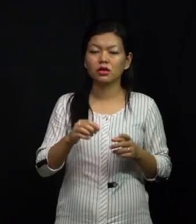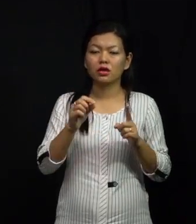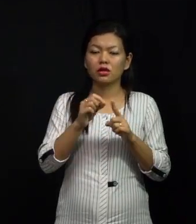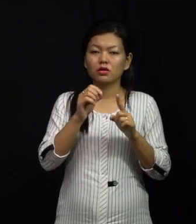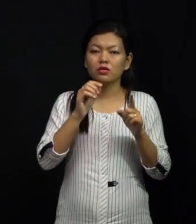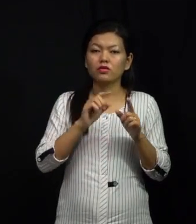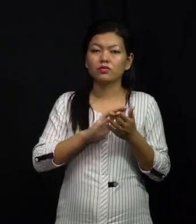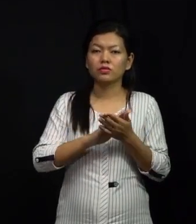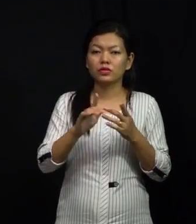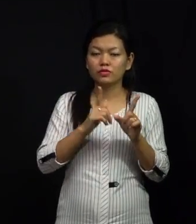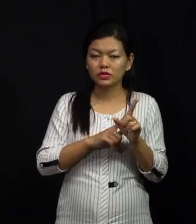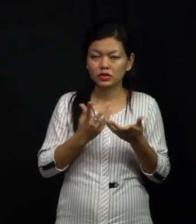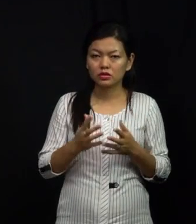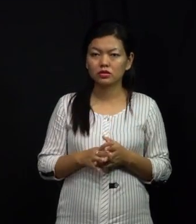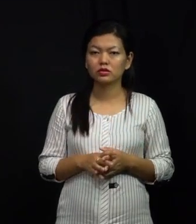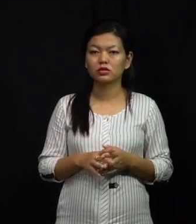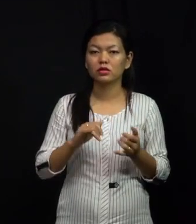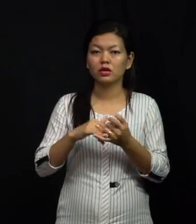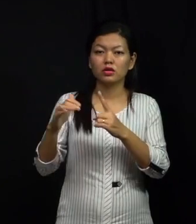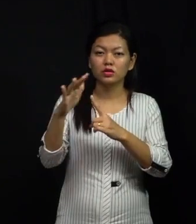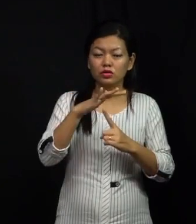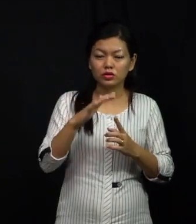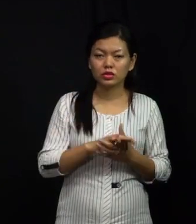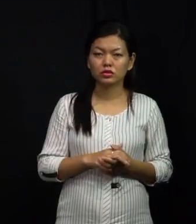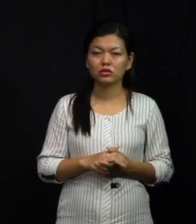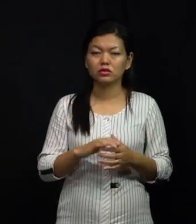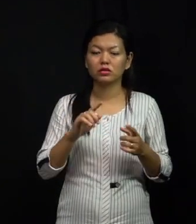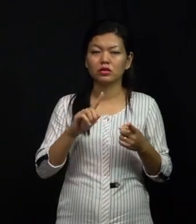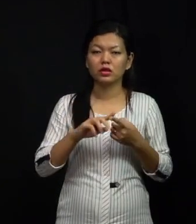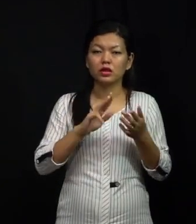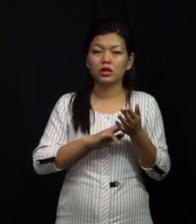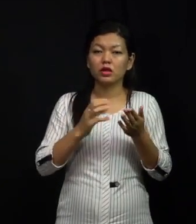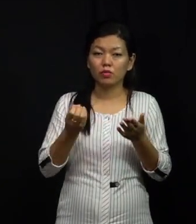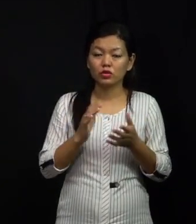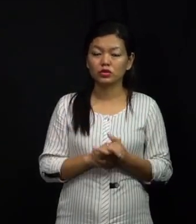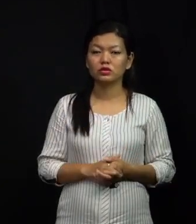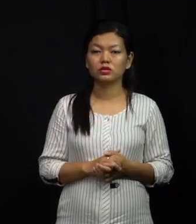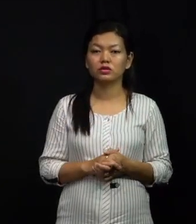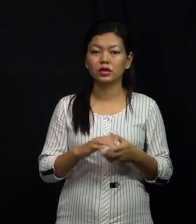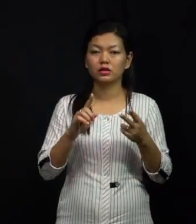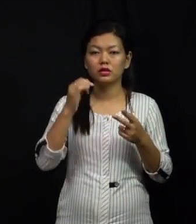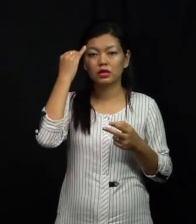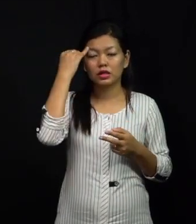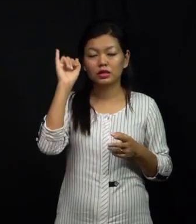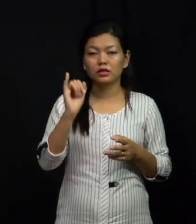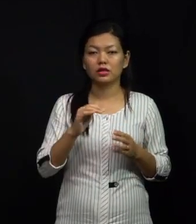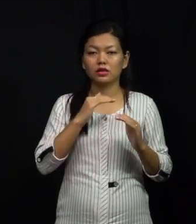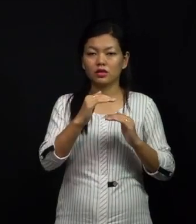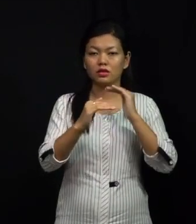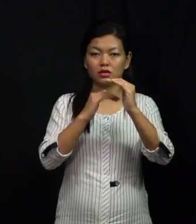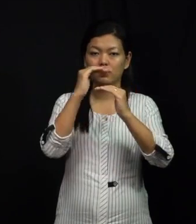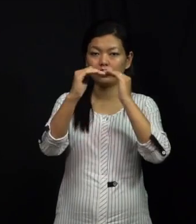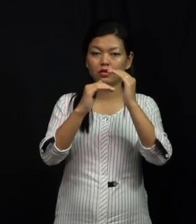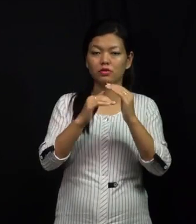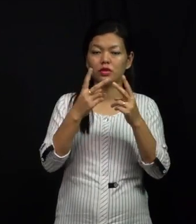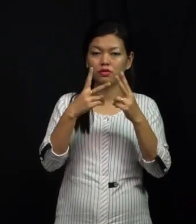social, emotional and intellectual development goes on in the infant, in the small baby. We must not